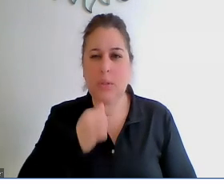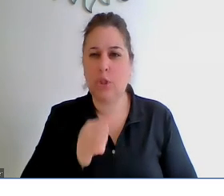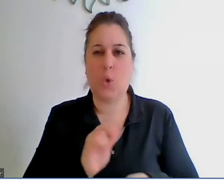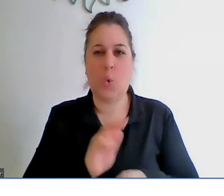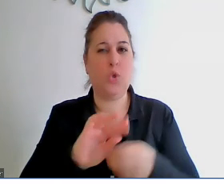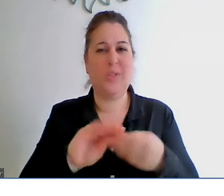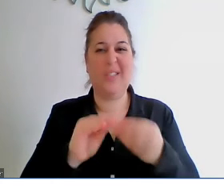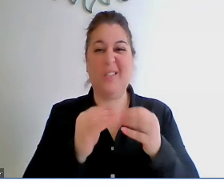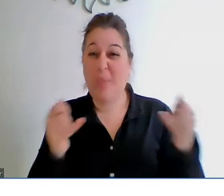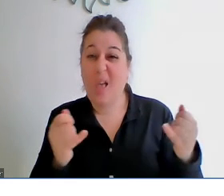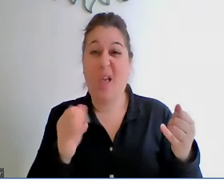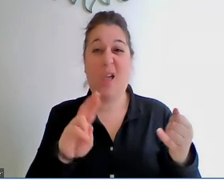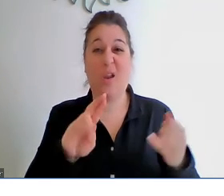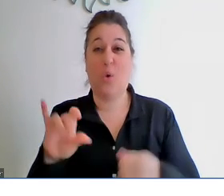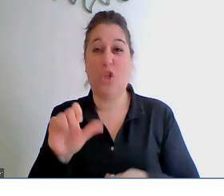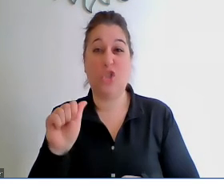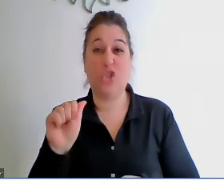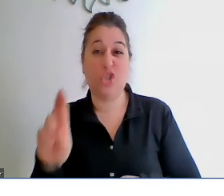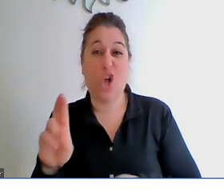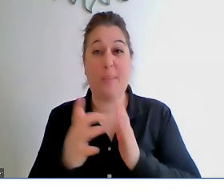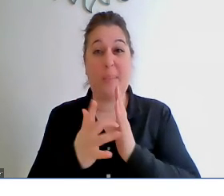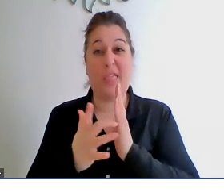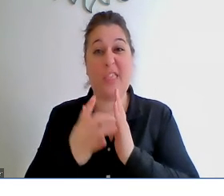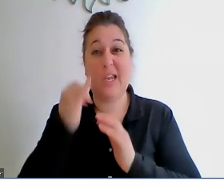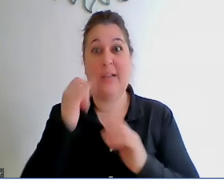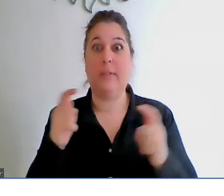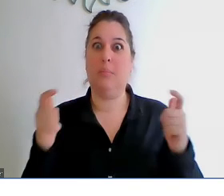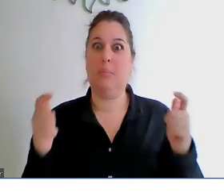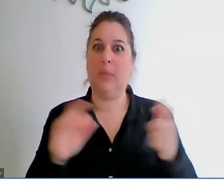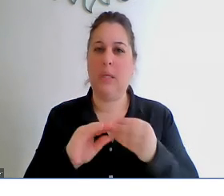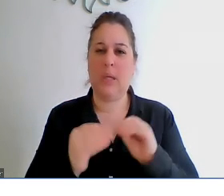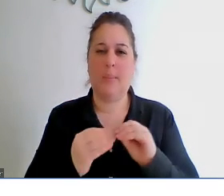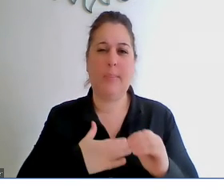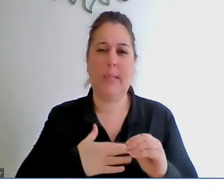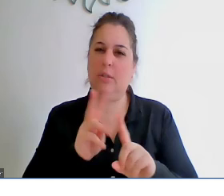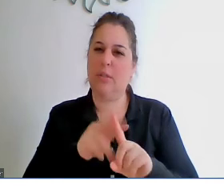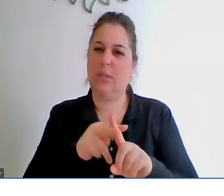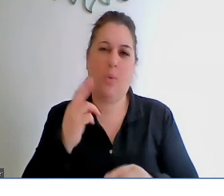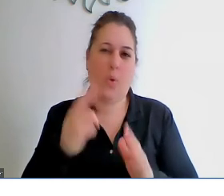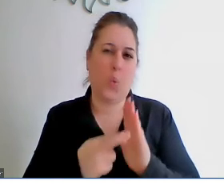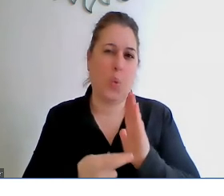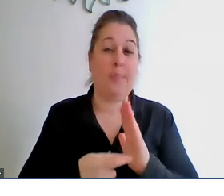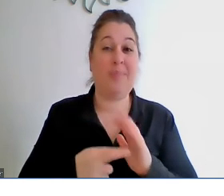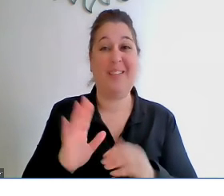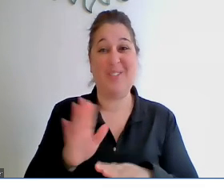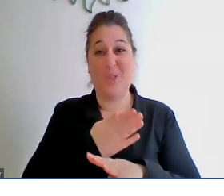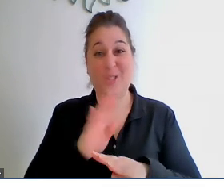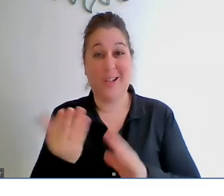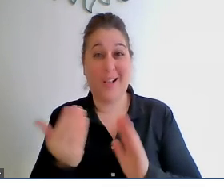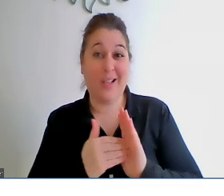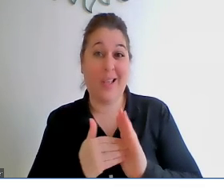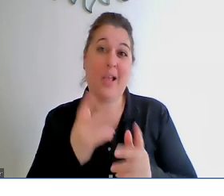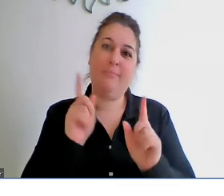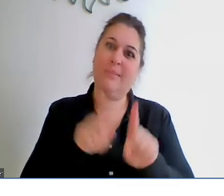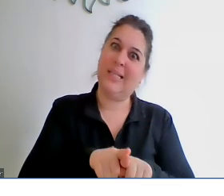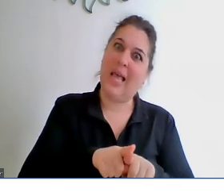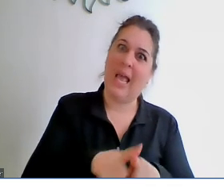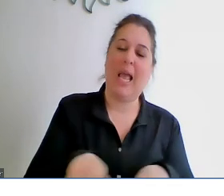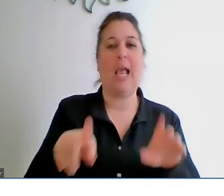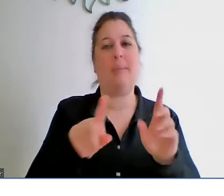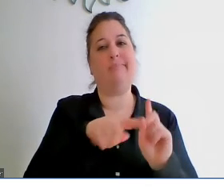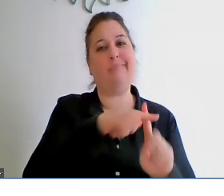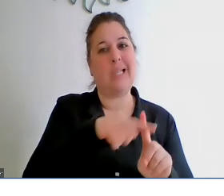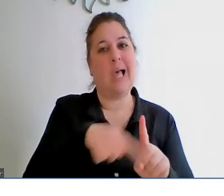numbers. Use a jar for small numbers. Okay, do not use a number line or jar for large numbers. Please use